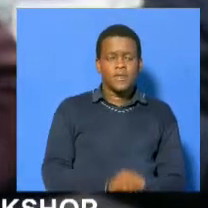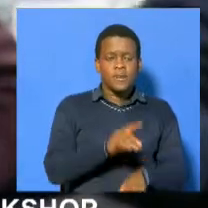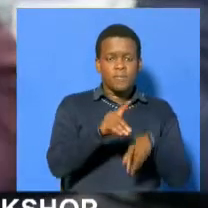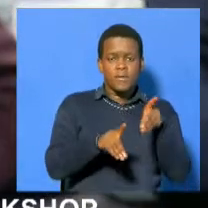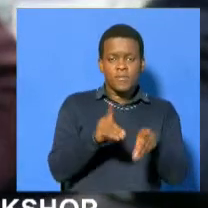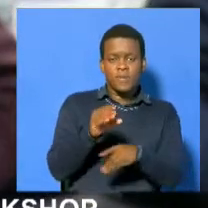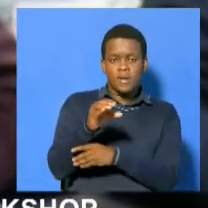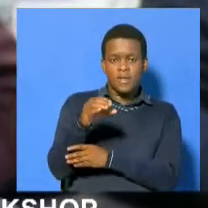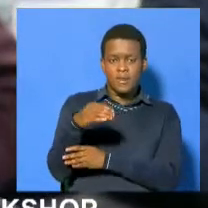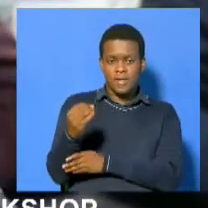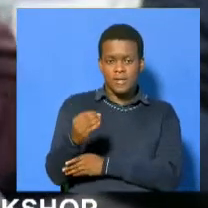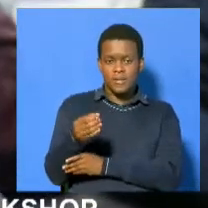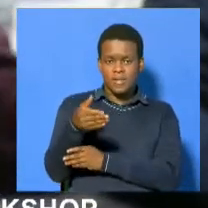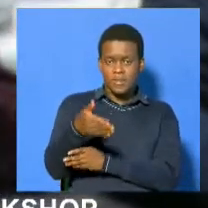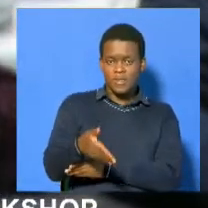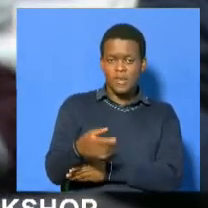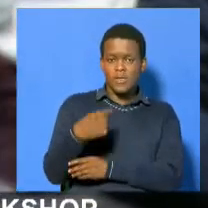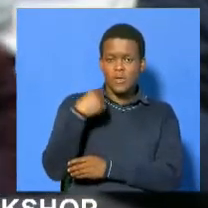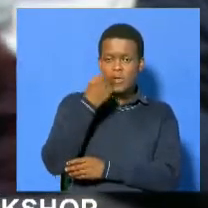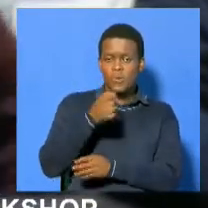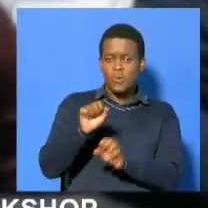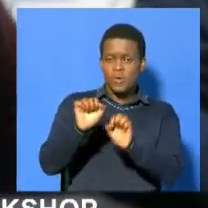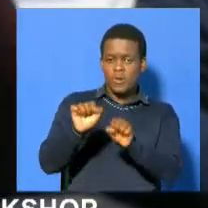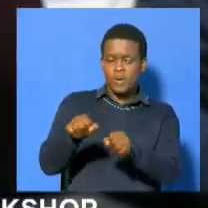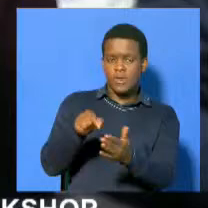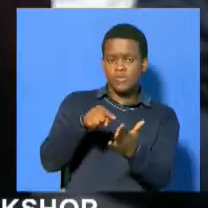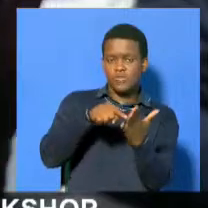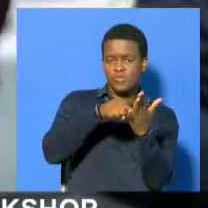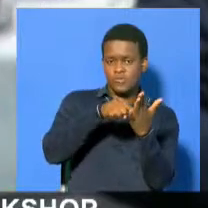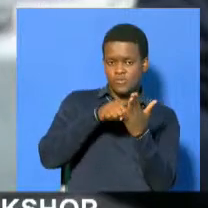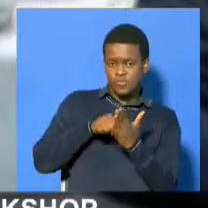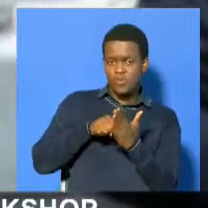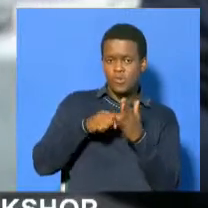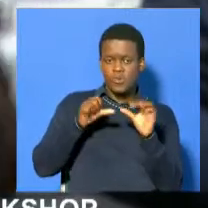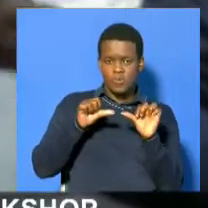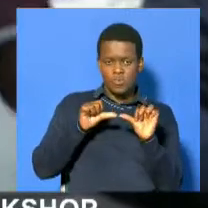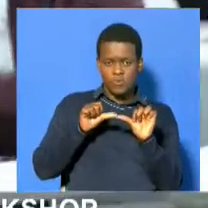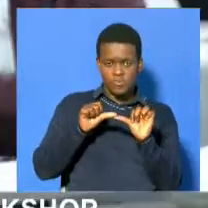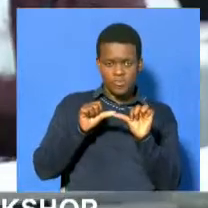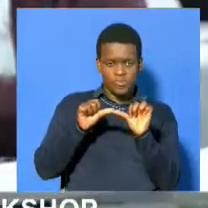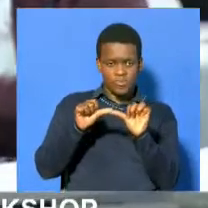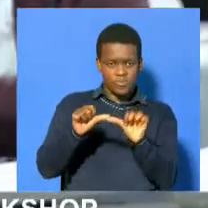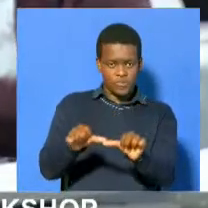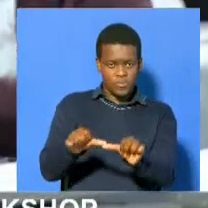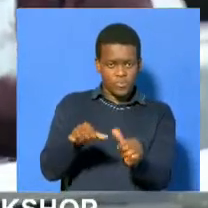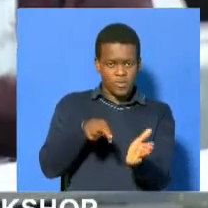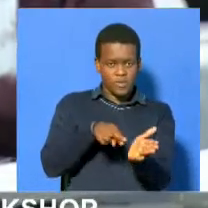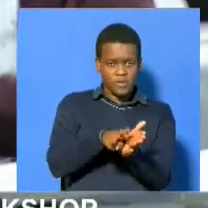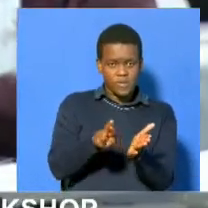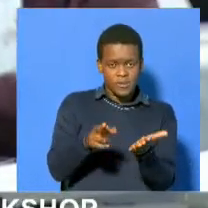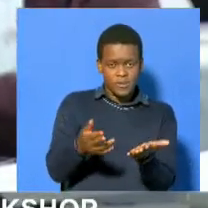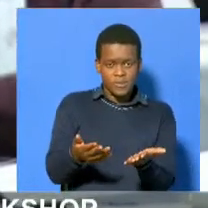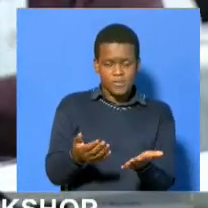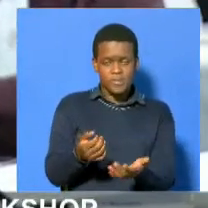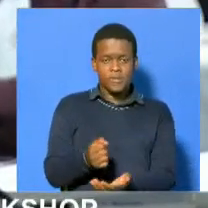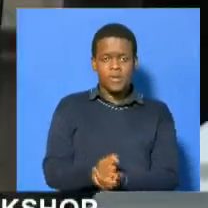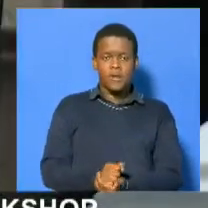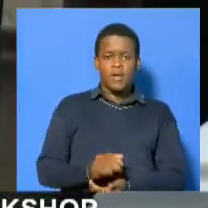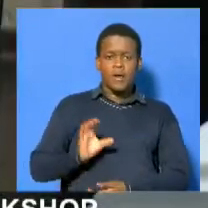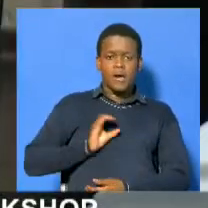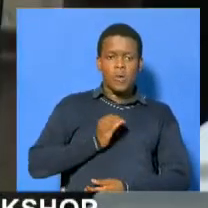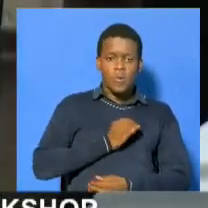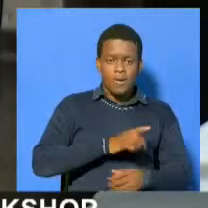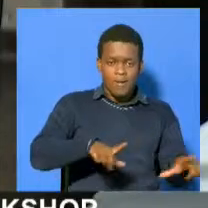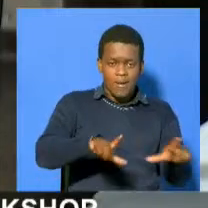mo baba kana ha mbo ka ba gore bone ba tshwere tse ja ga kuka go sa ntla le sepe mo di ma go tswa ma ka go